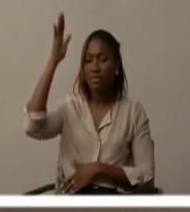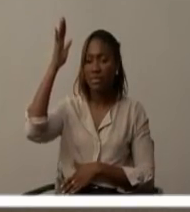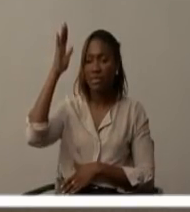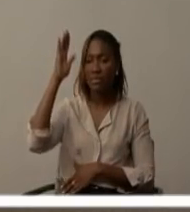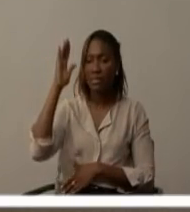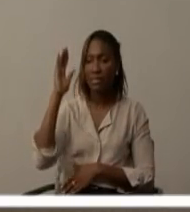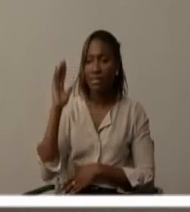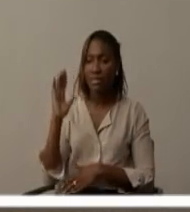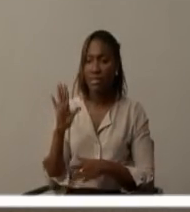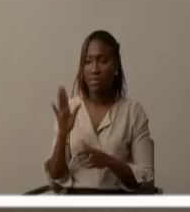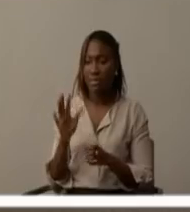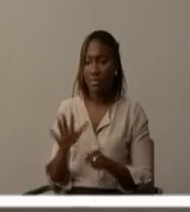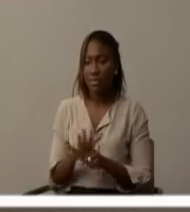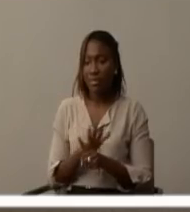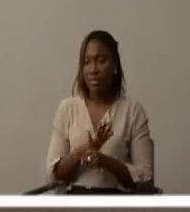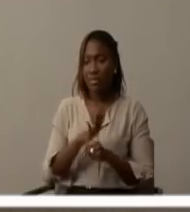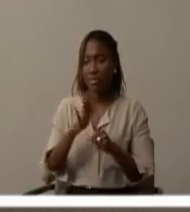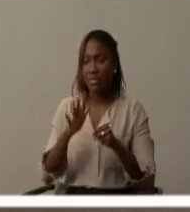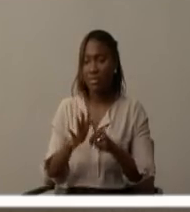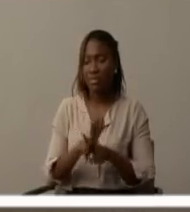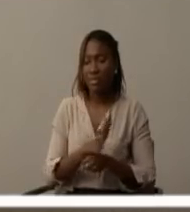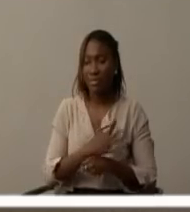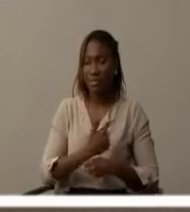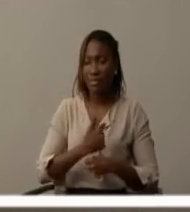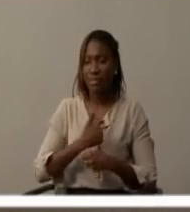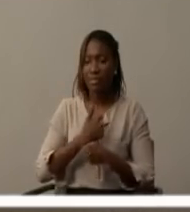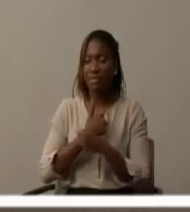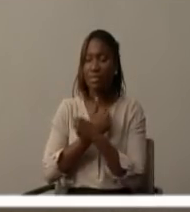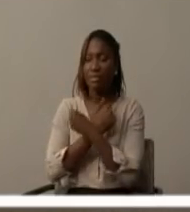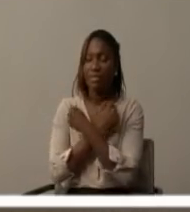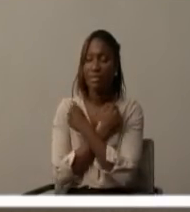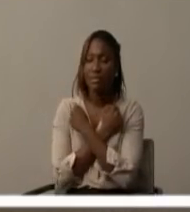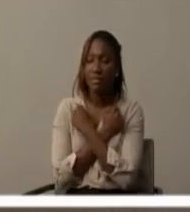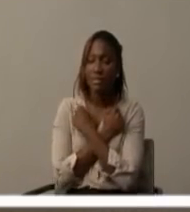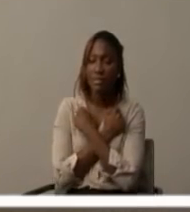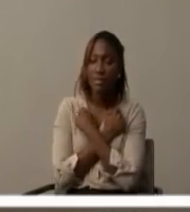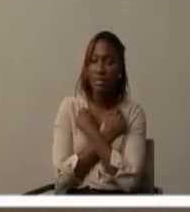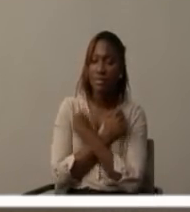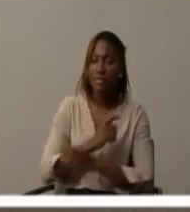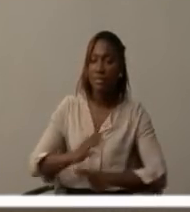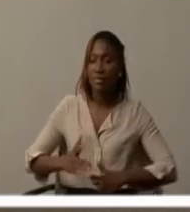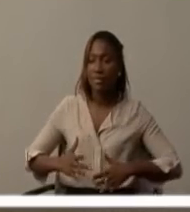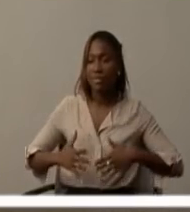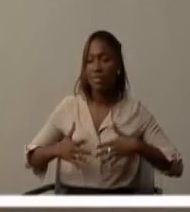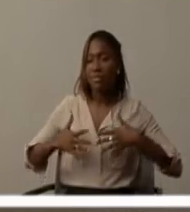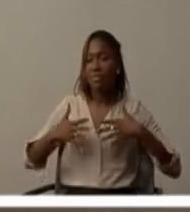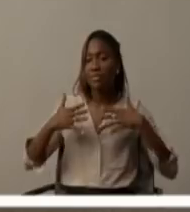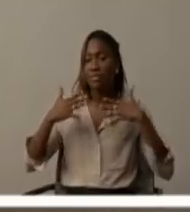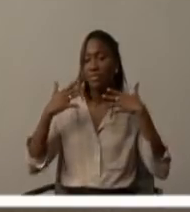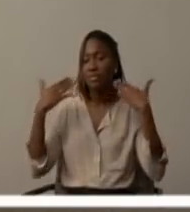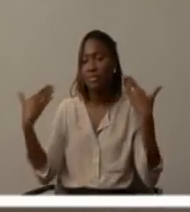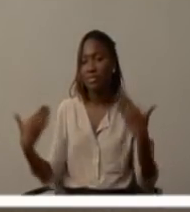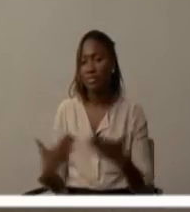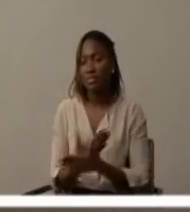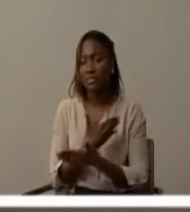God. Fill me with life anew,